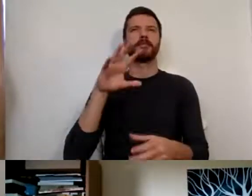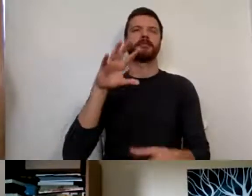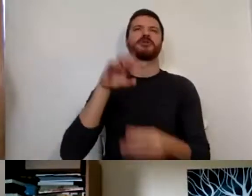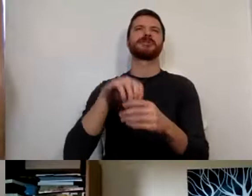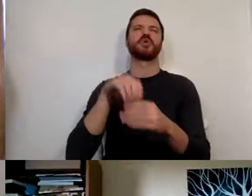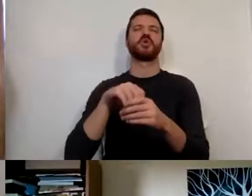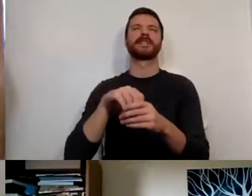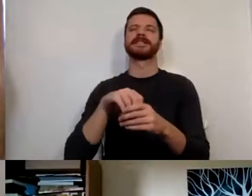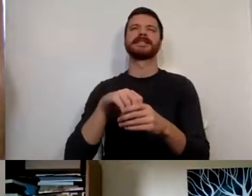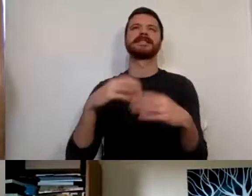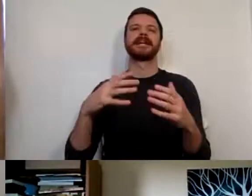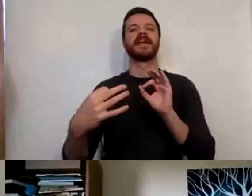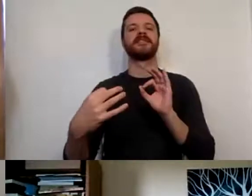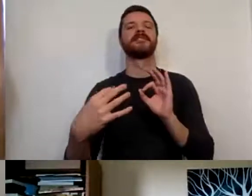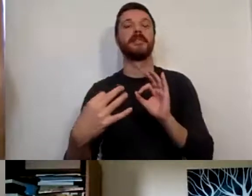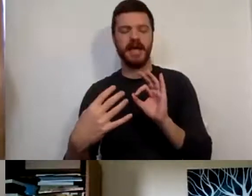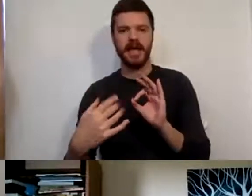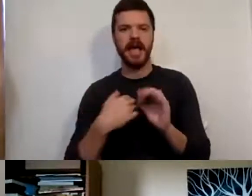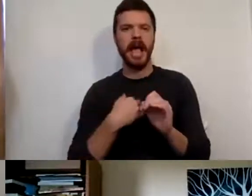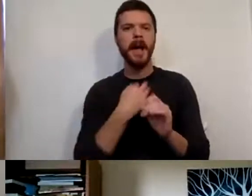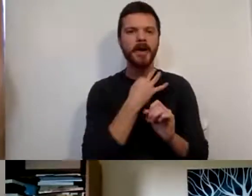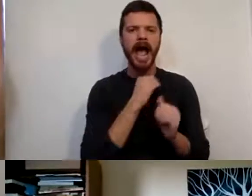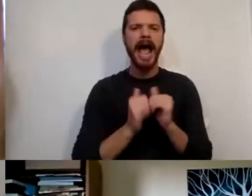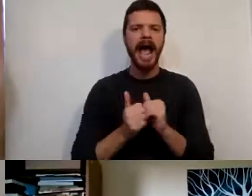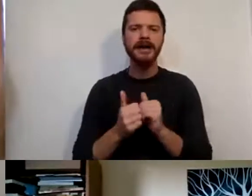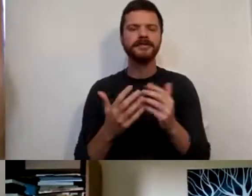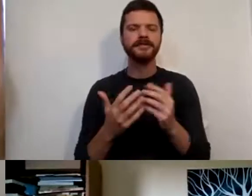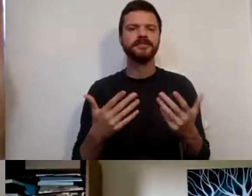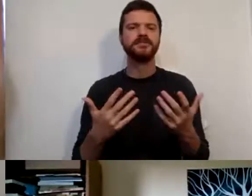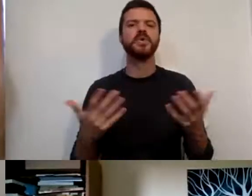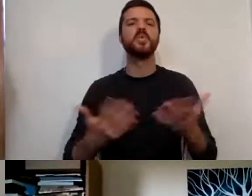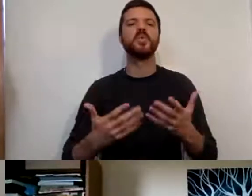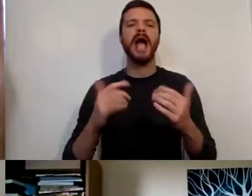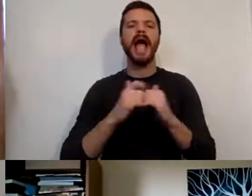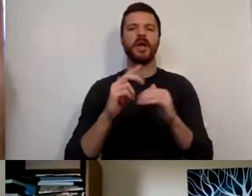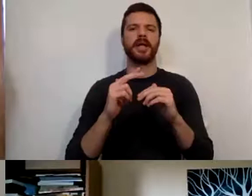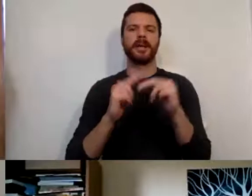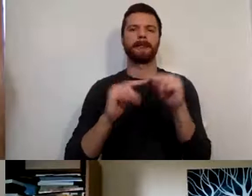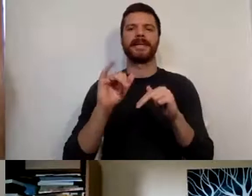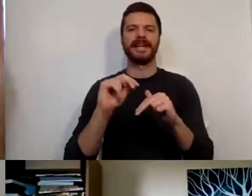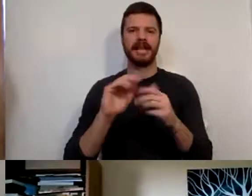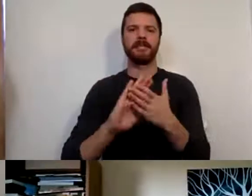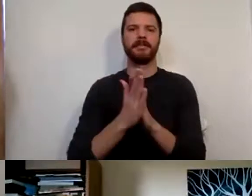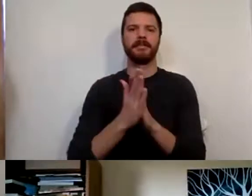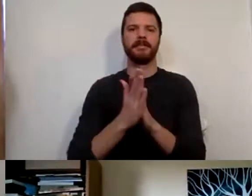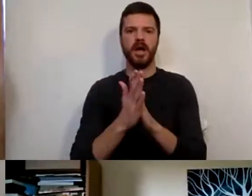used, feedback. And so I'm curious about, what you built in that made it